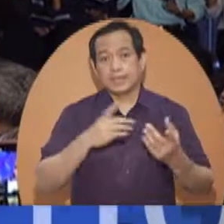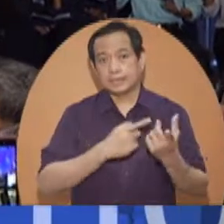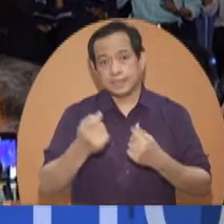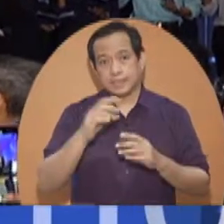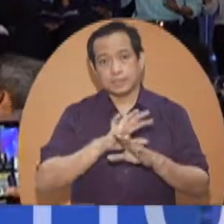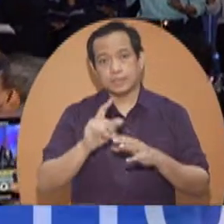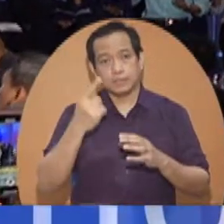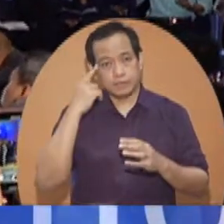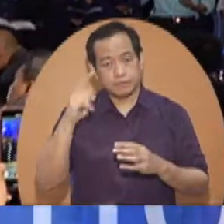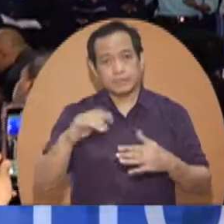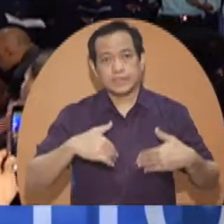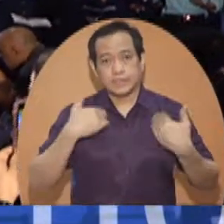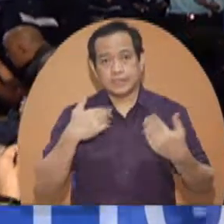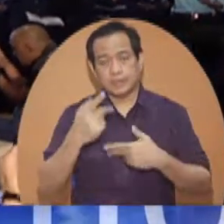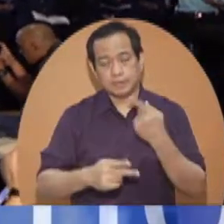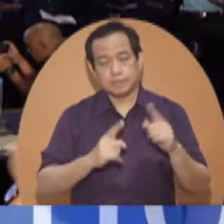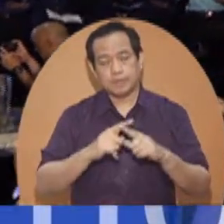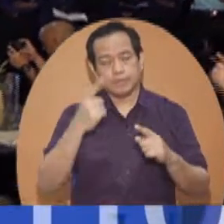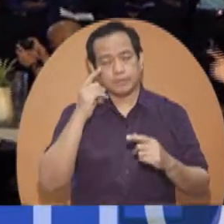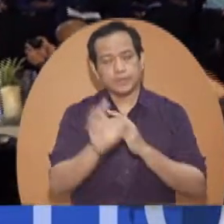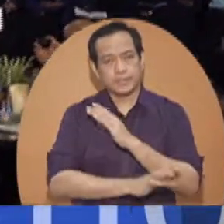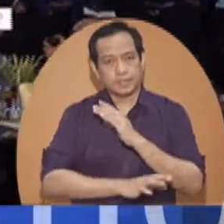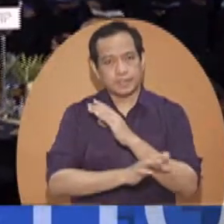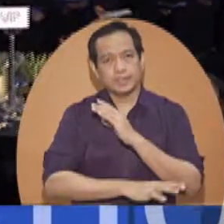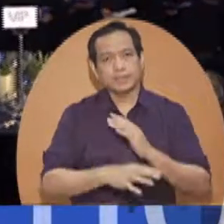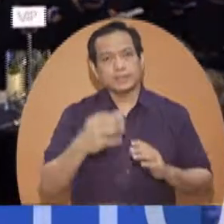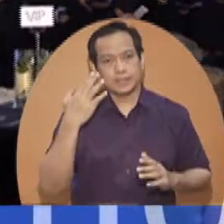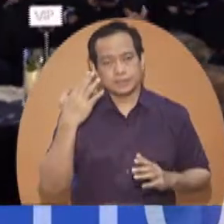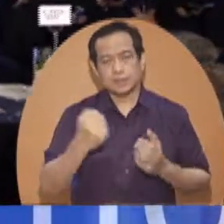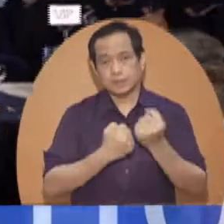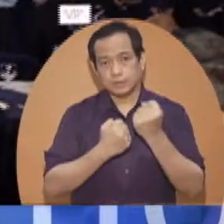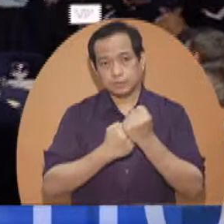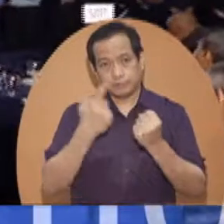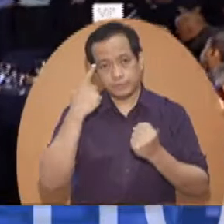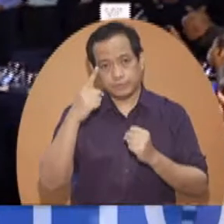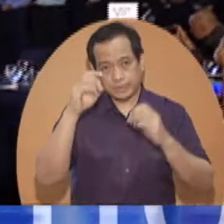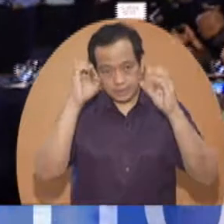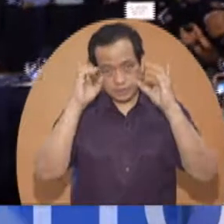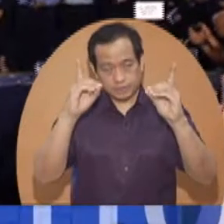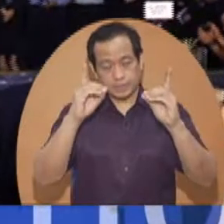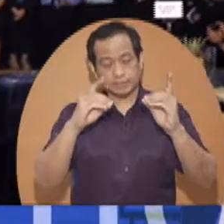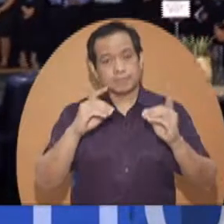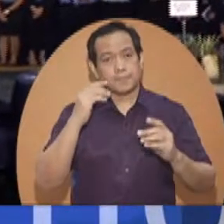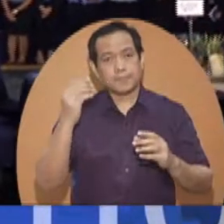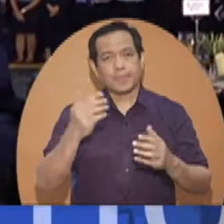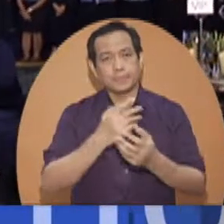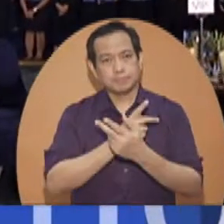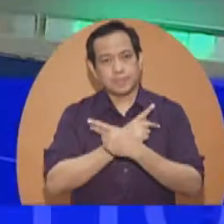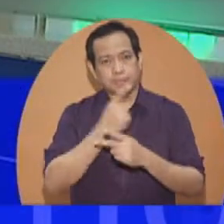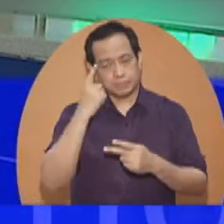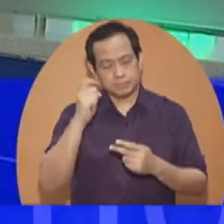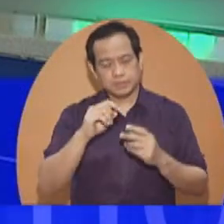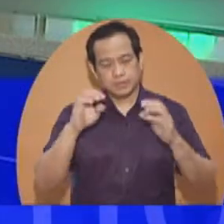not only for the youth, but also for the country, it is his support for education. It's